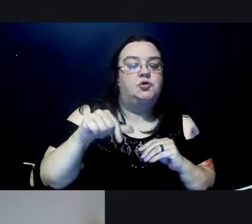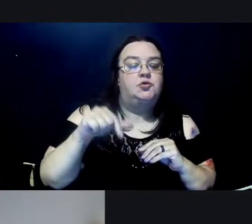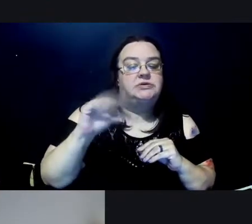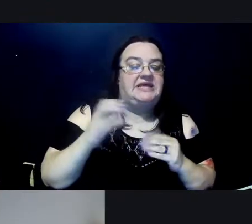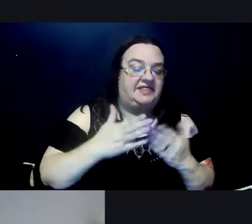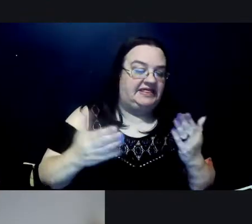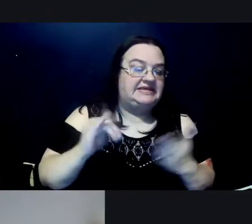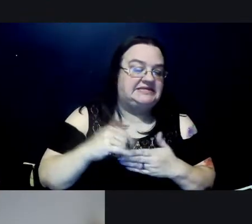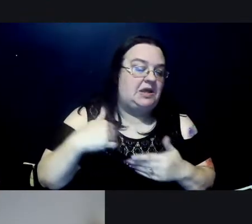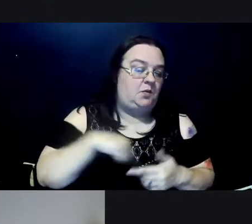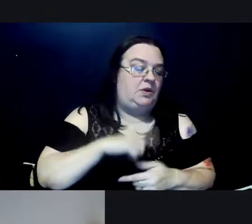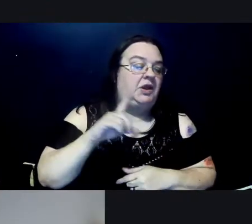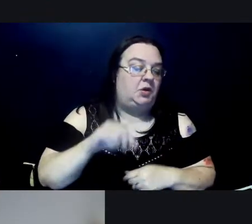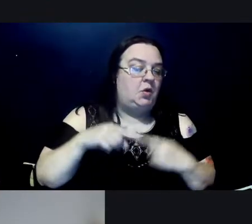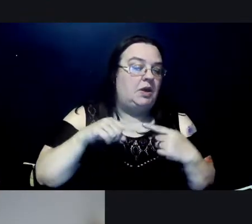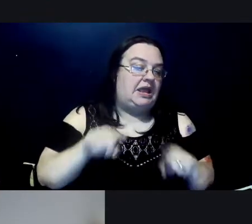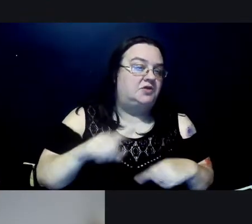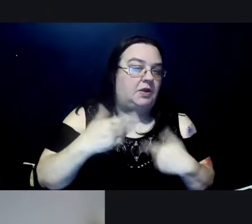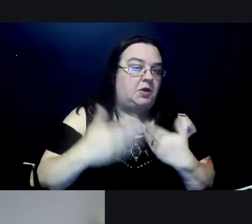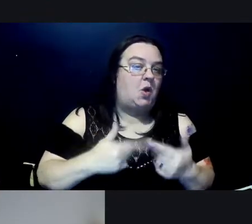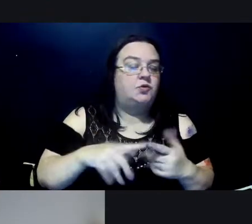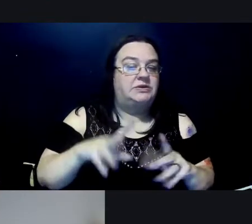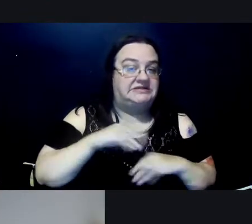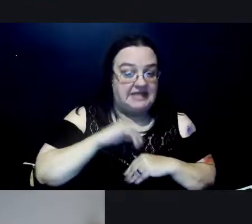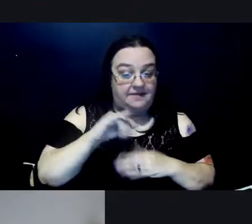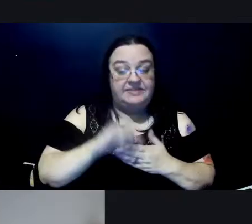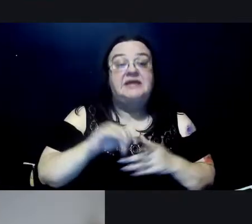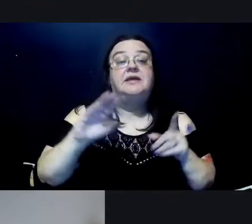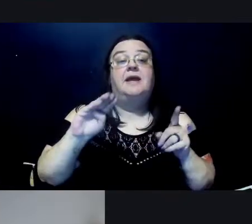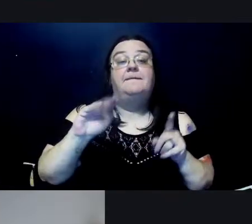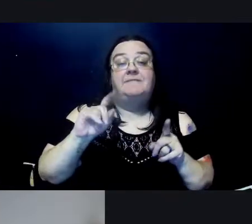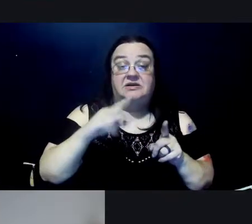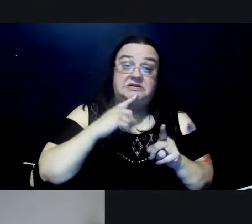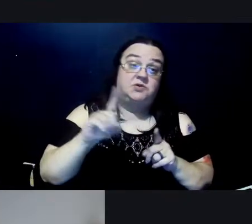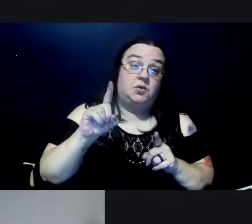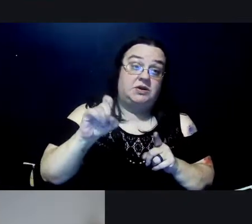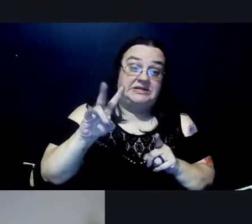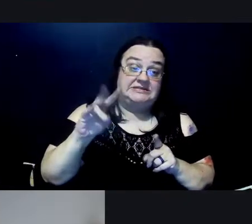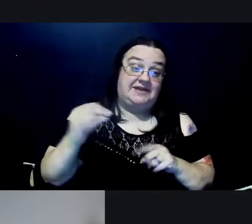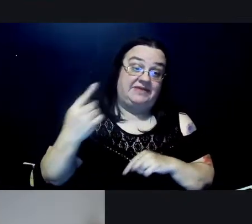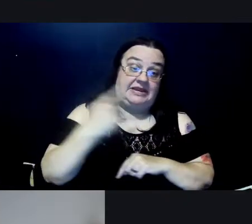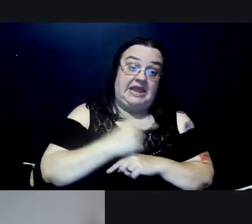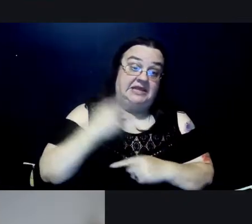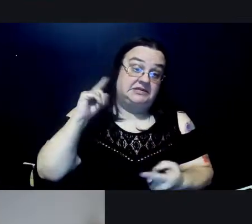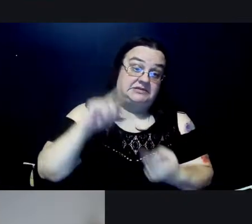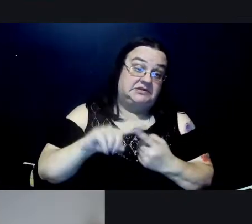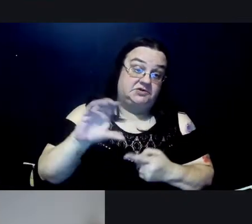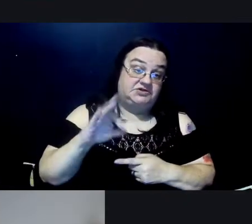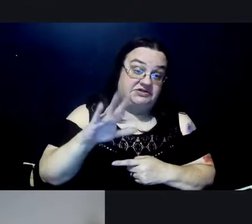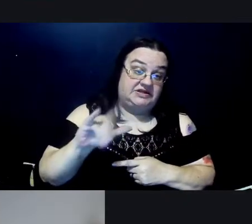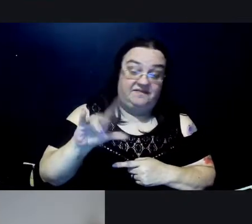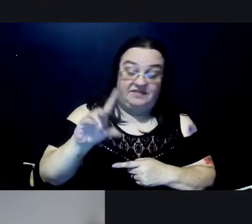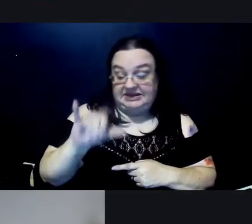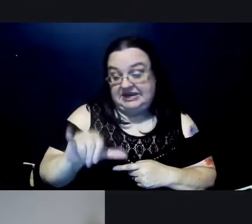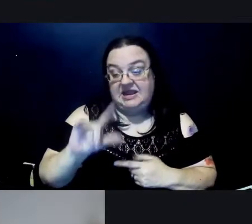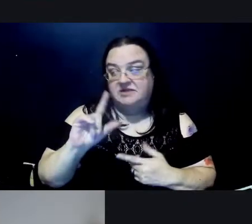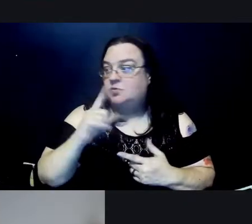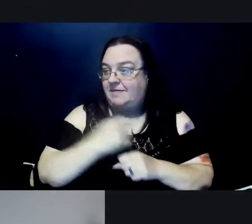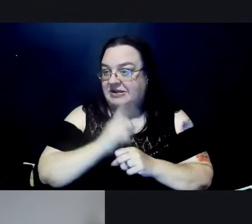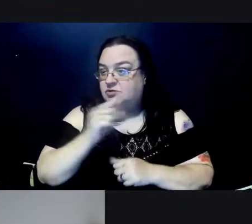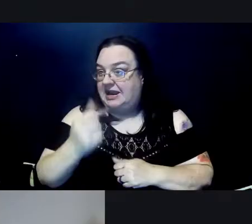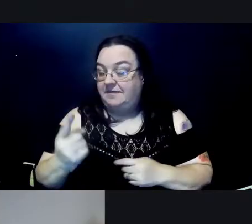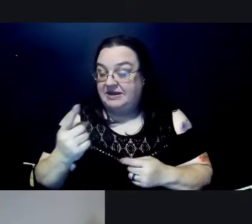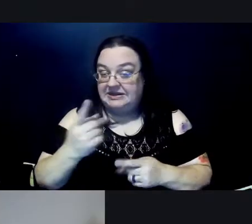this. Okay. It's 170 days to Cheverly Day. Or if it's just so everyone's keeping track. Is there any